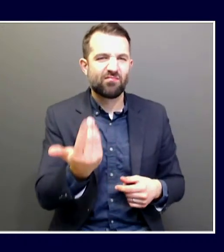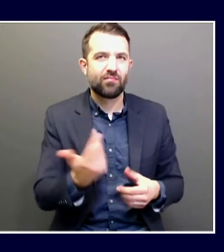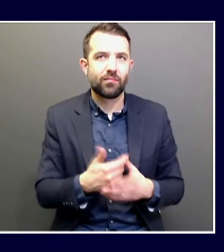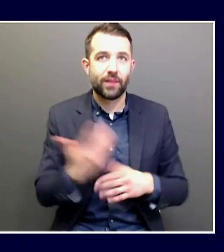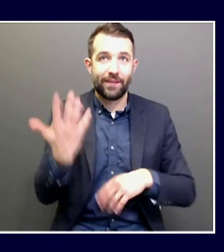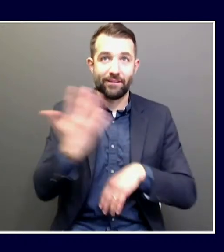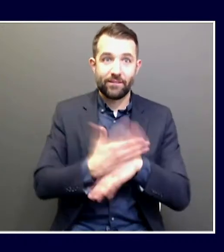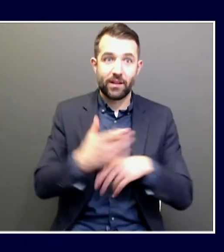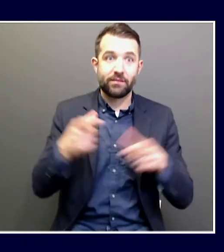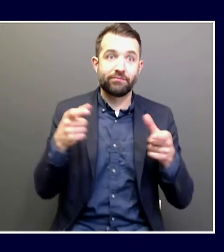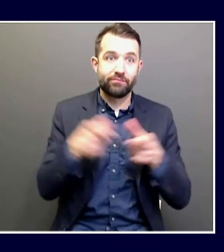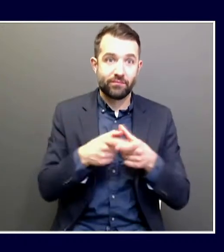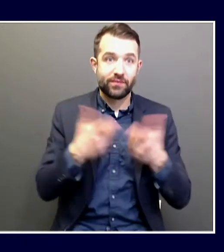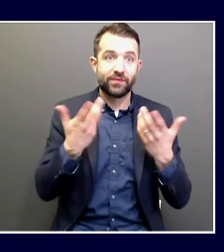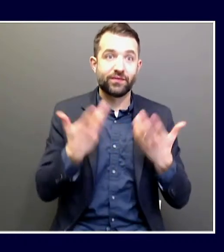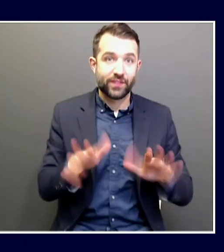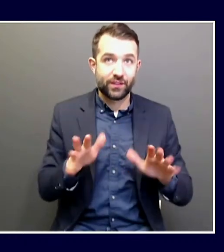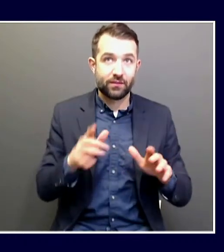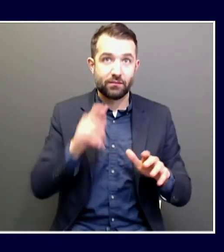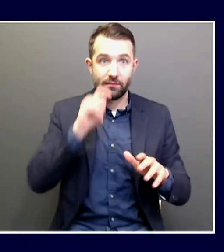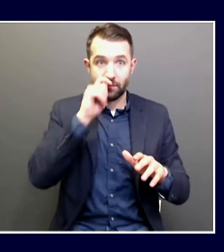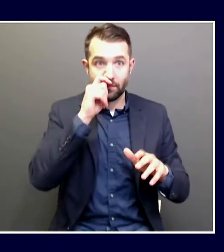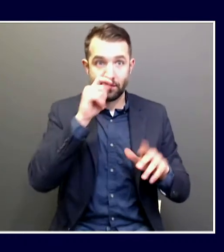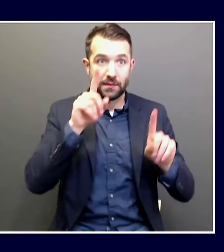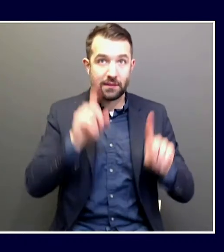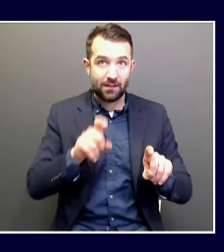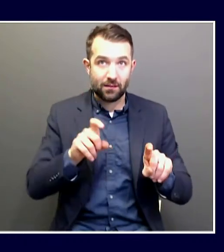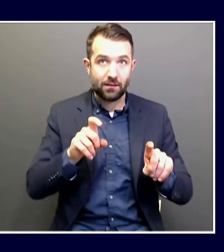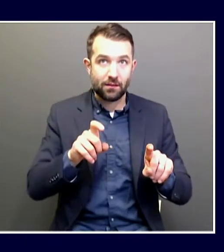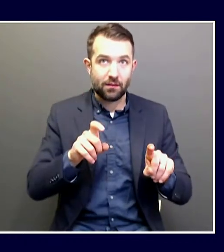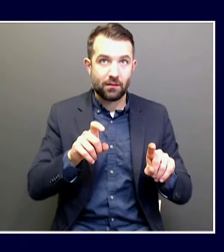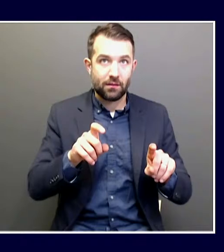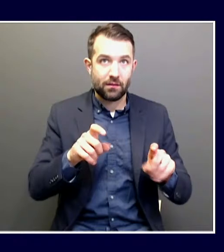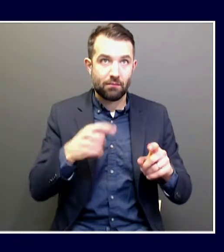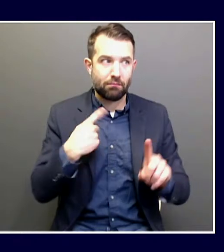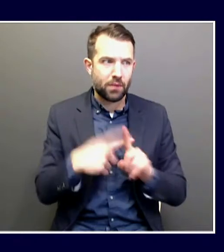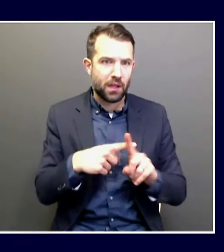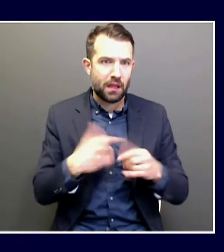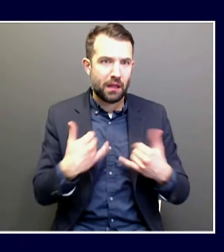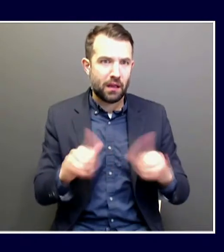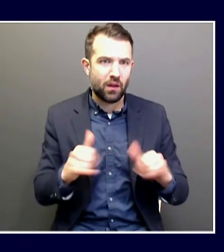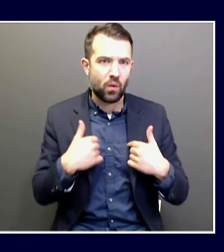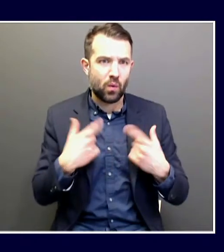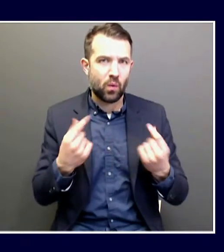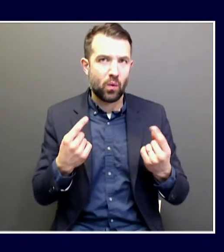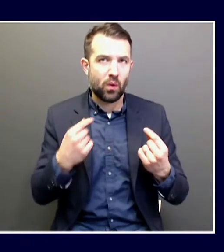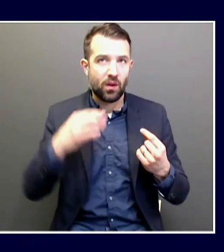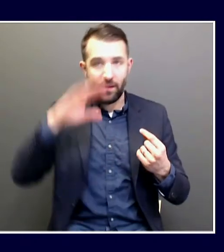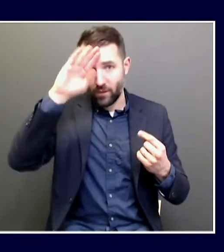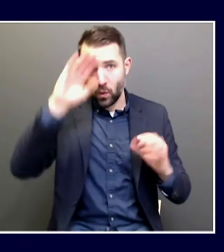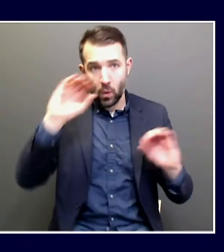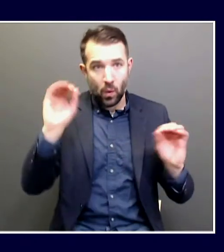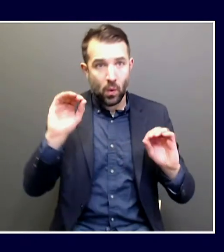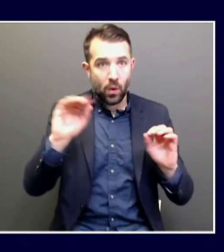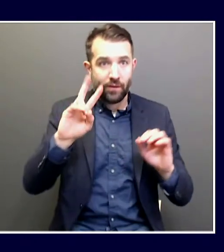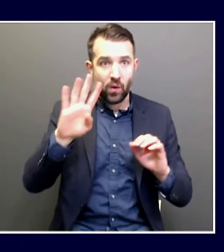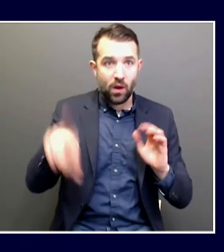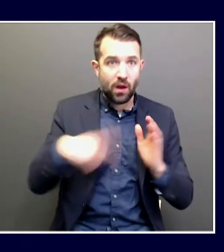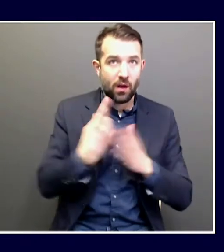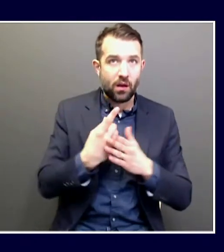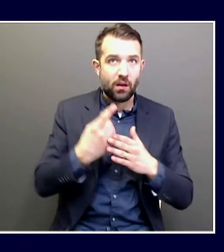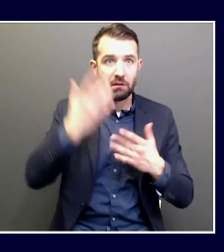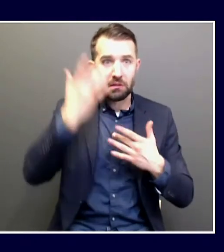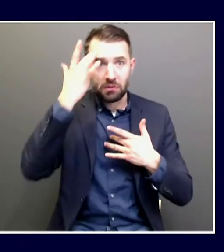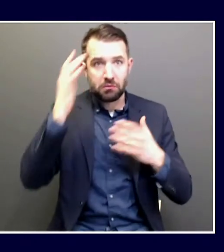go by and they haven't had a fever in 24 hours, their symptoms are gone now and things are more or less back to normal, but